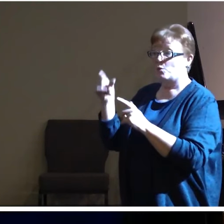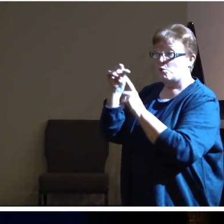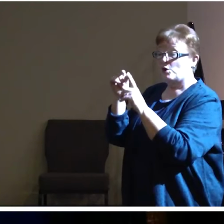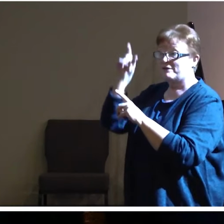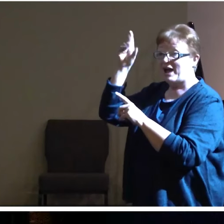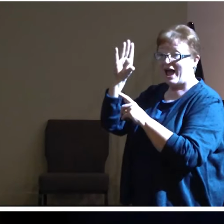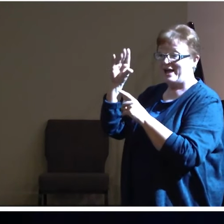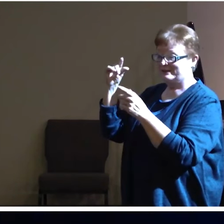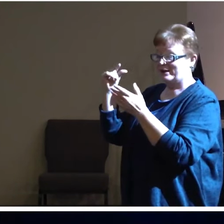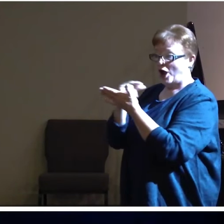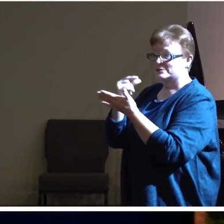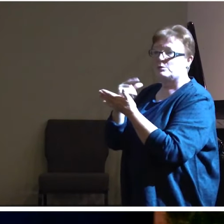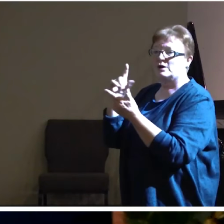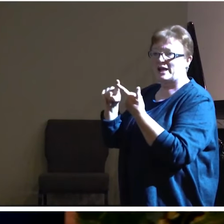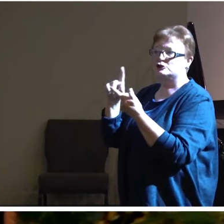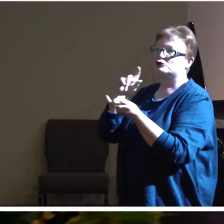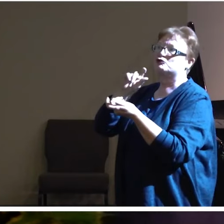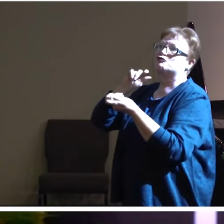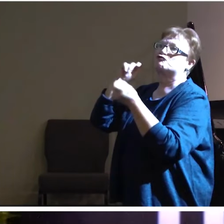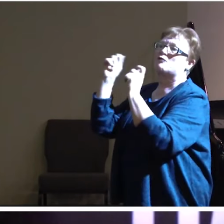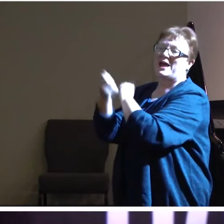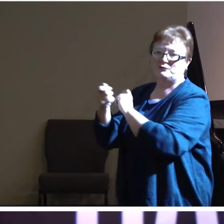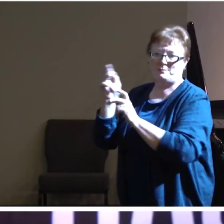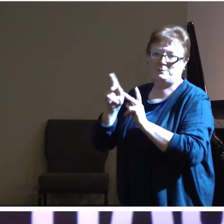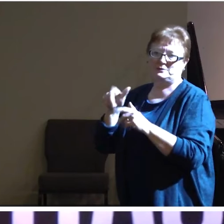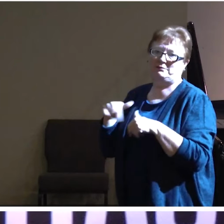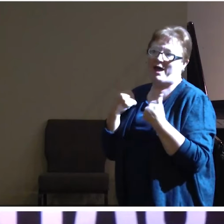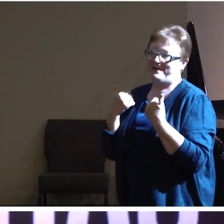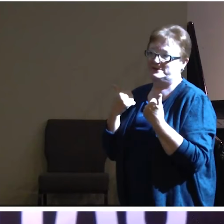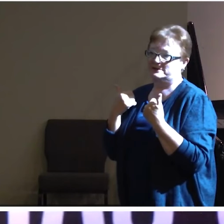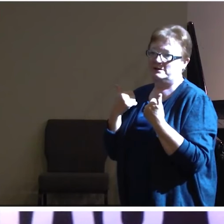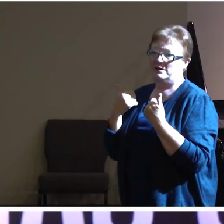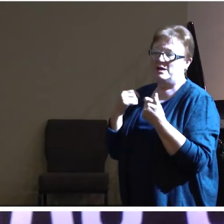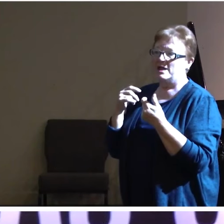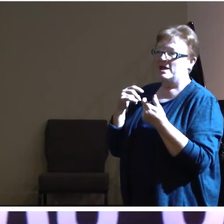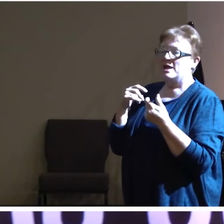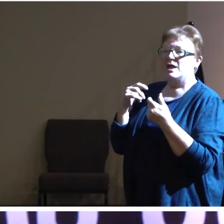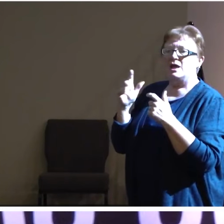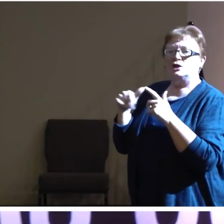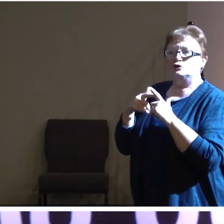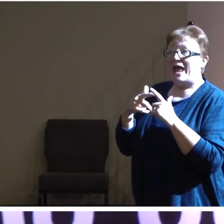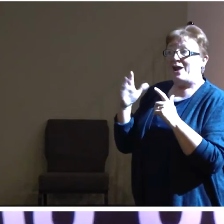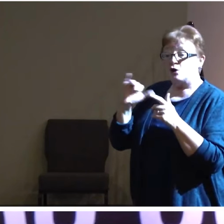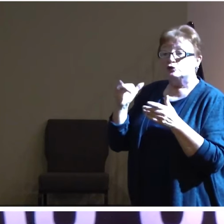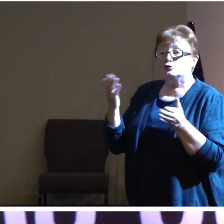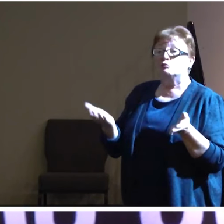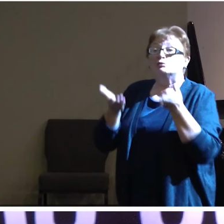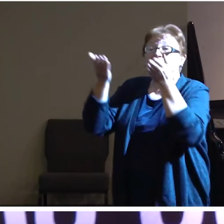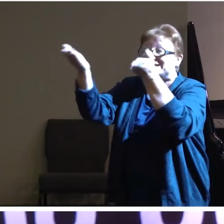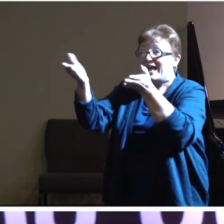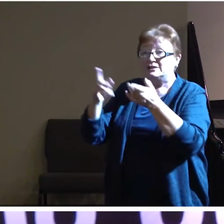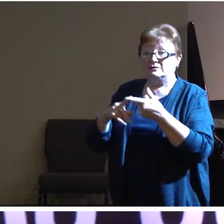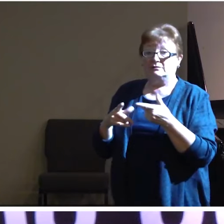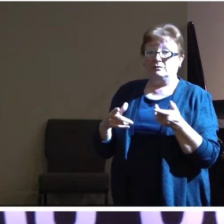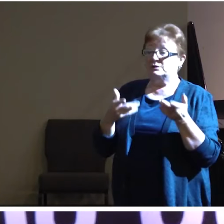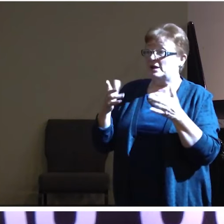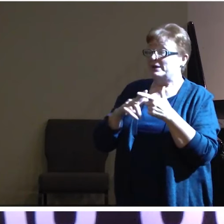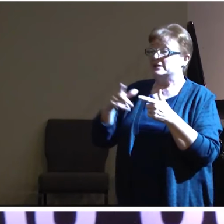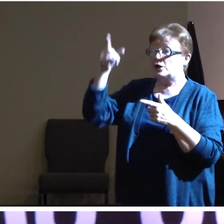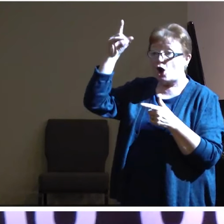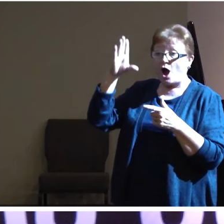our job as God's people is to reasonably present it, but also just to present it. Because